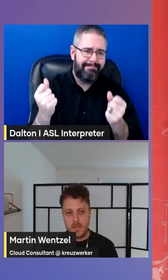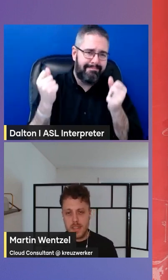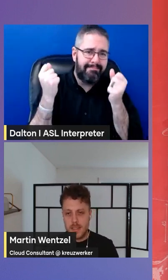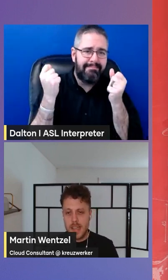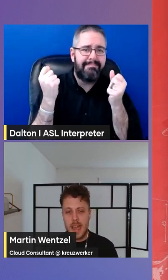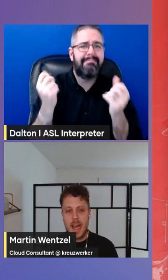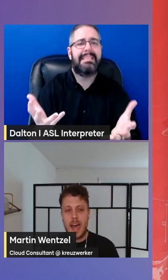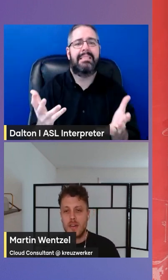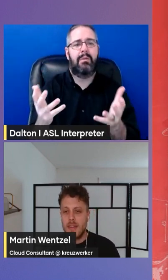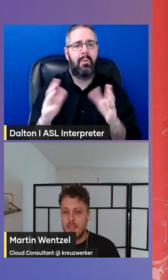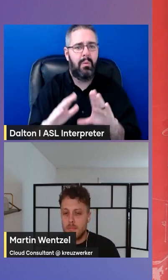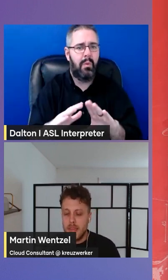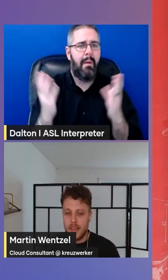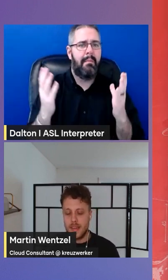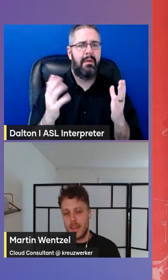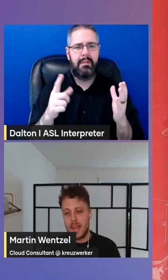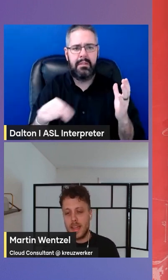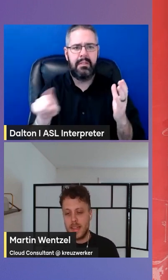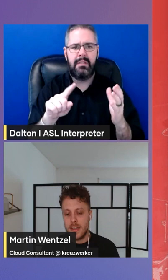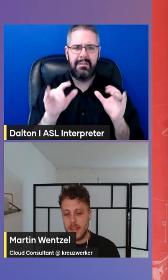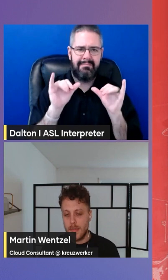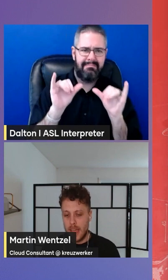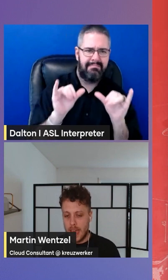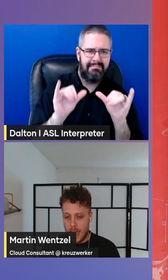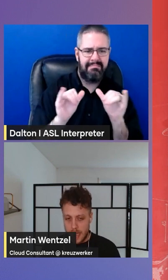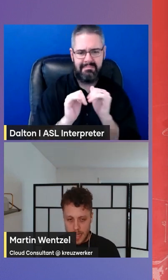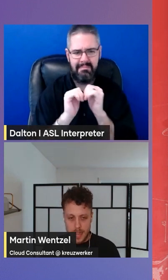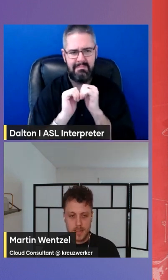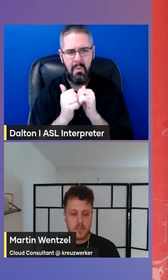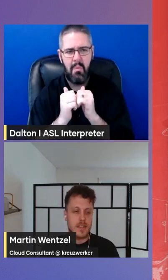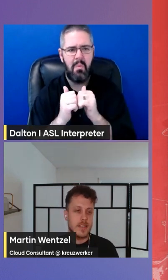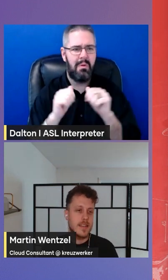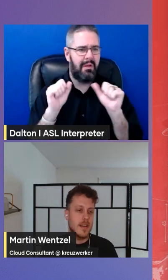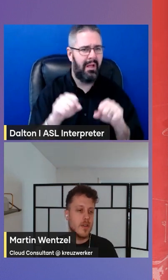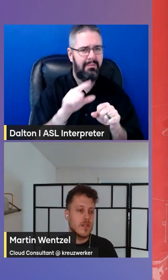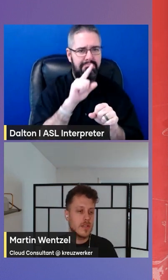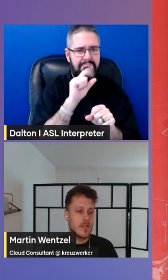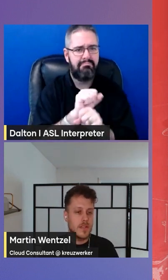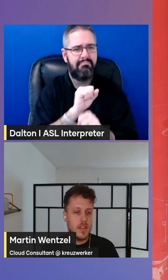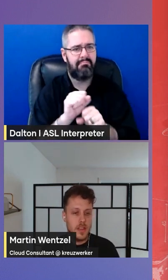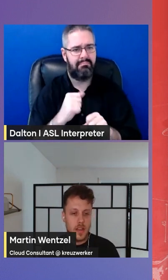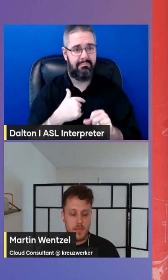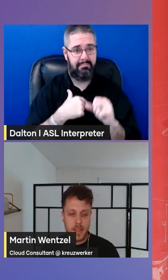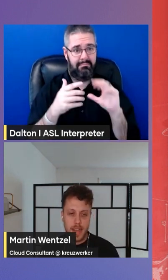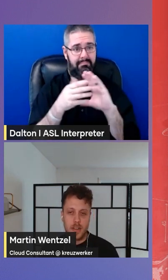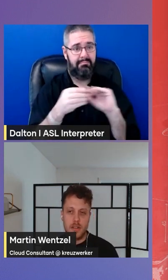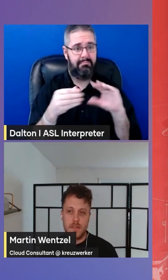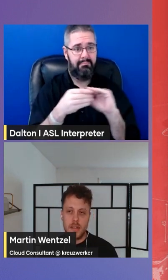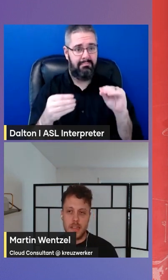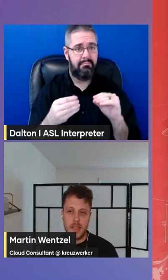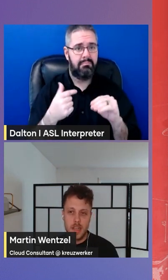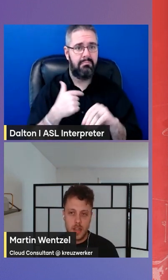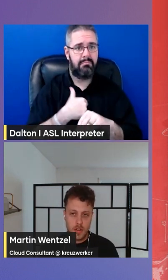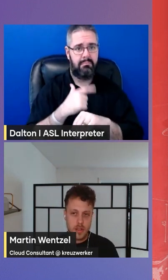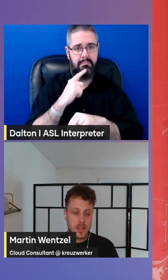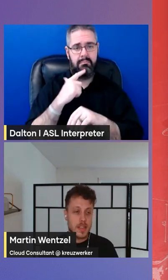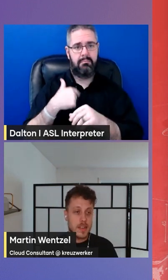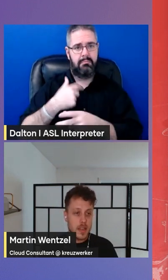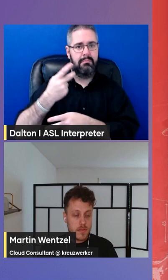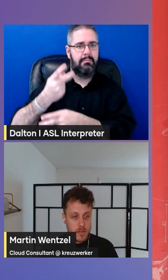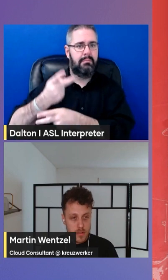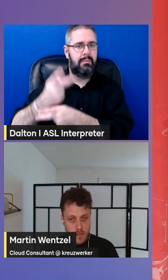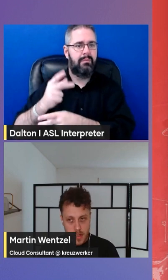pull requests. How can that be? And as I already said, I'm also the maintainer of the